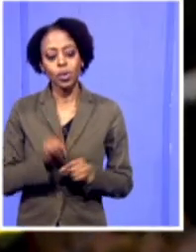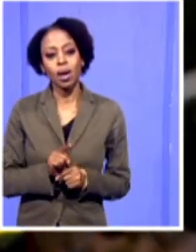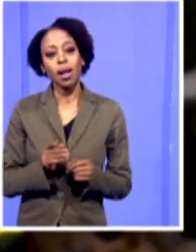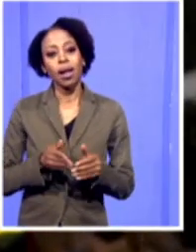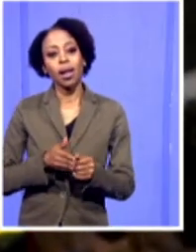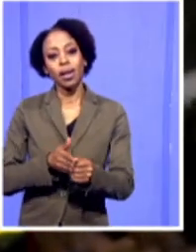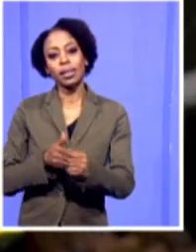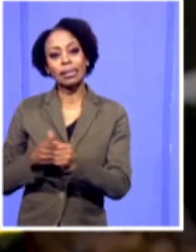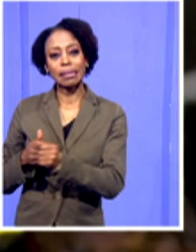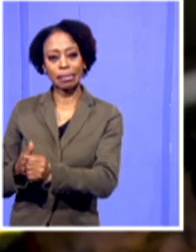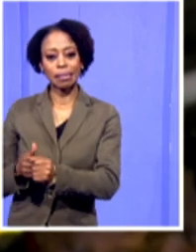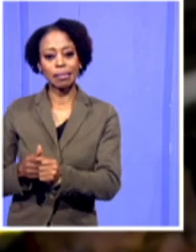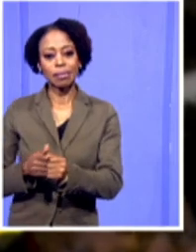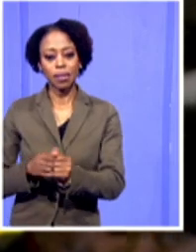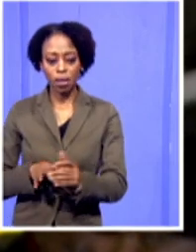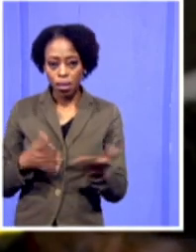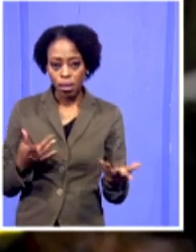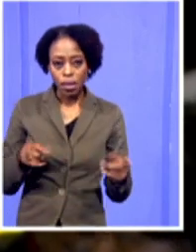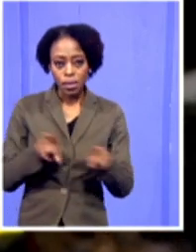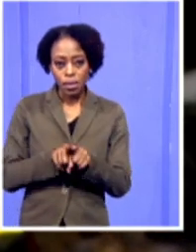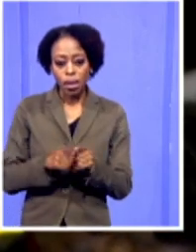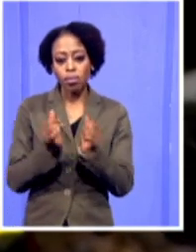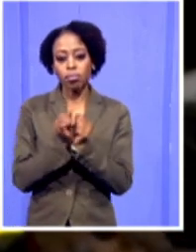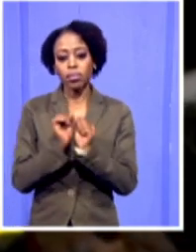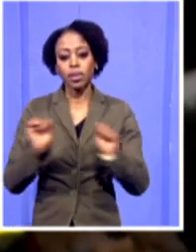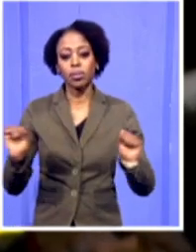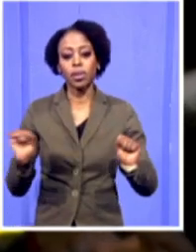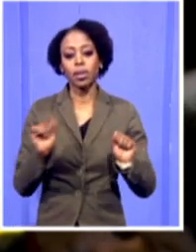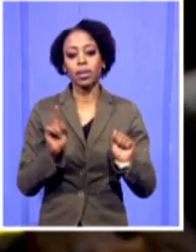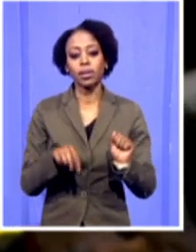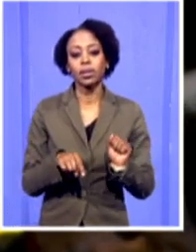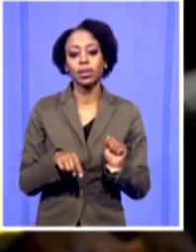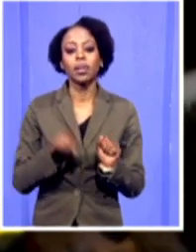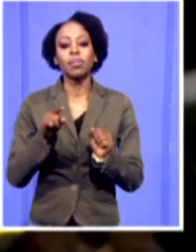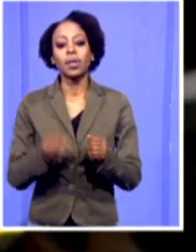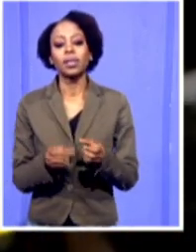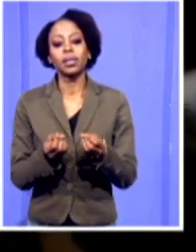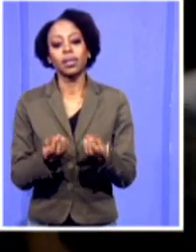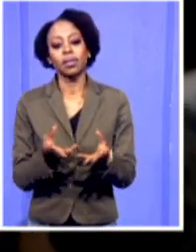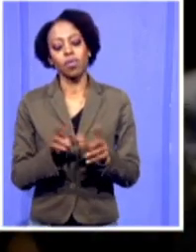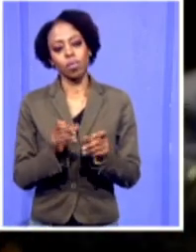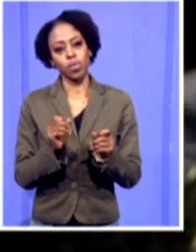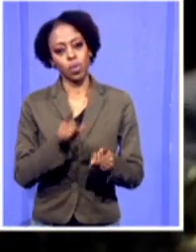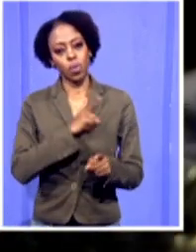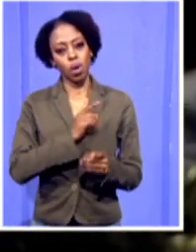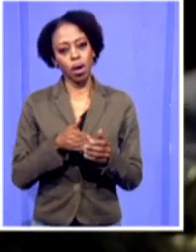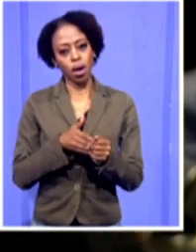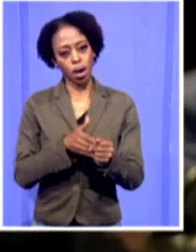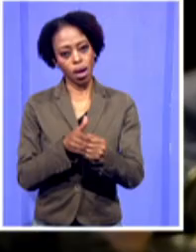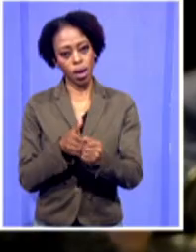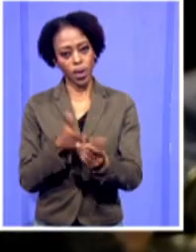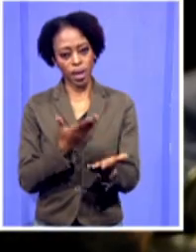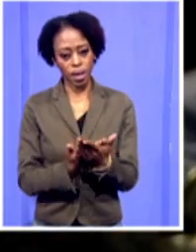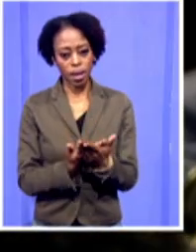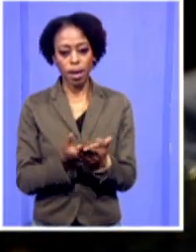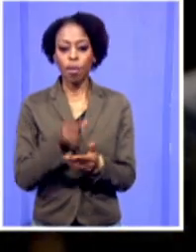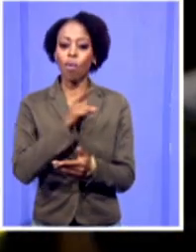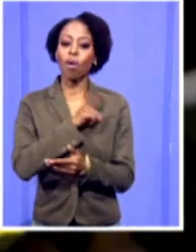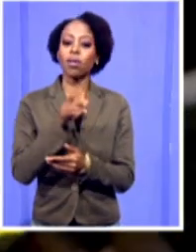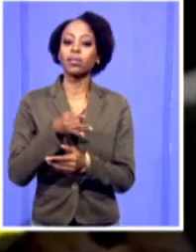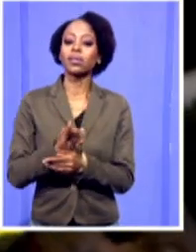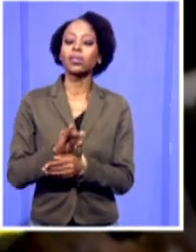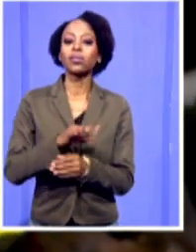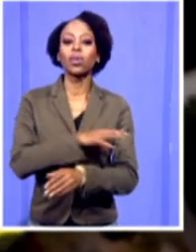leadership in line with democratic centralism, the opportunity to guide Congress whilst not taking